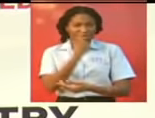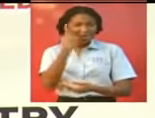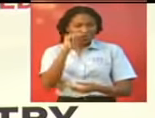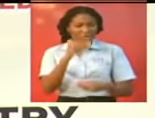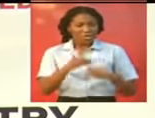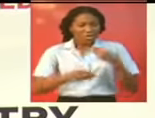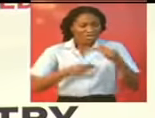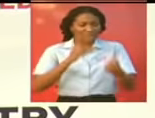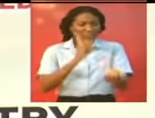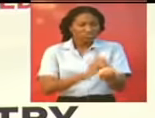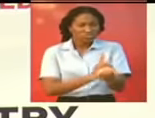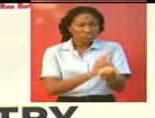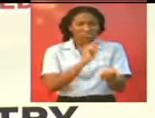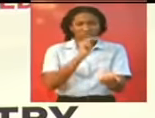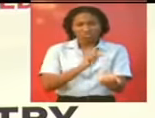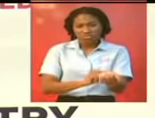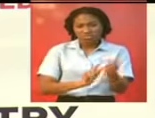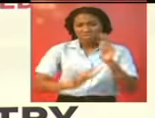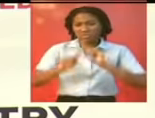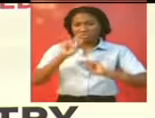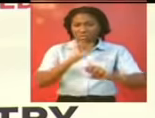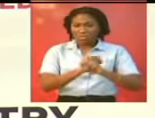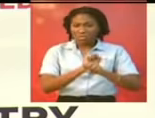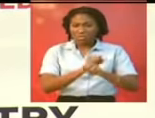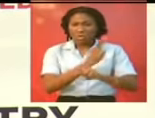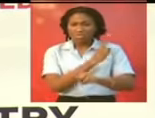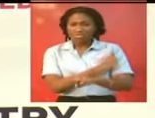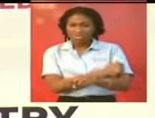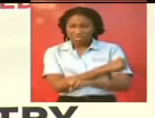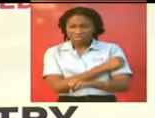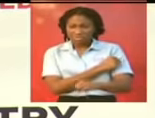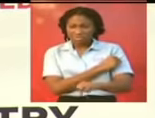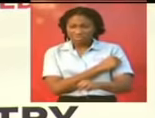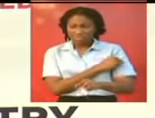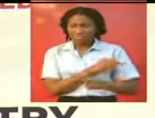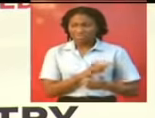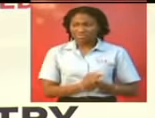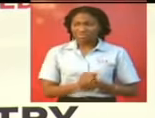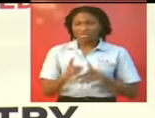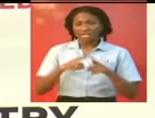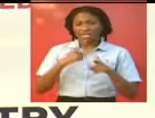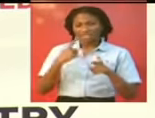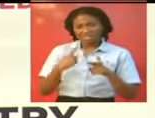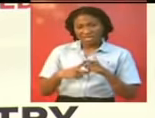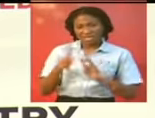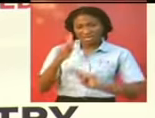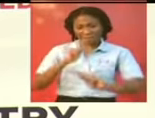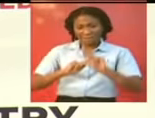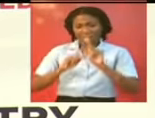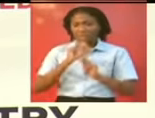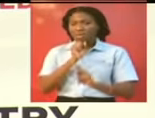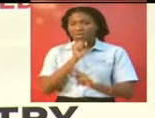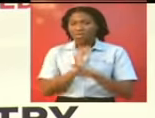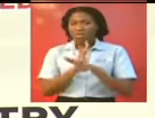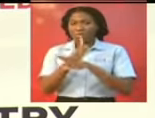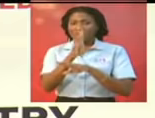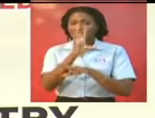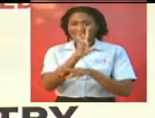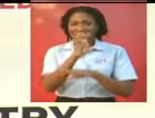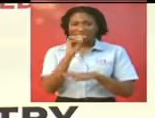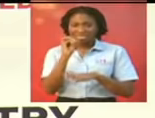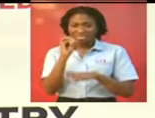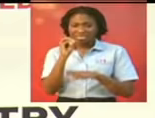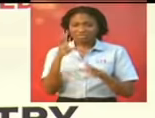workers, persons over 60, and those under 60 with some sort of significant NCD, example